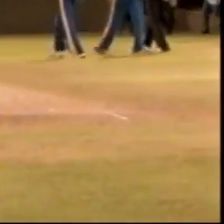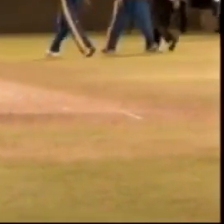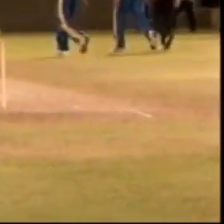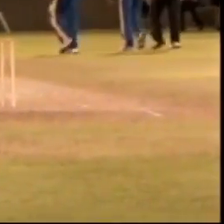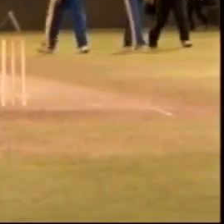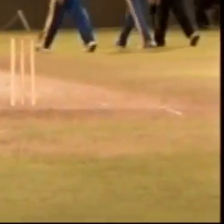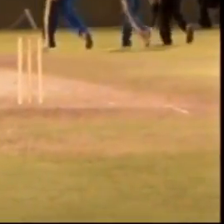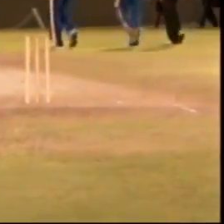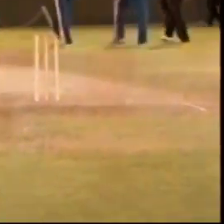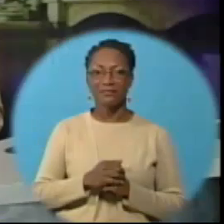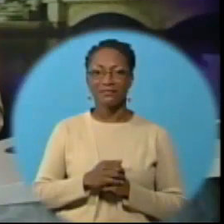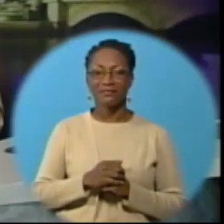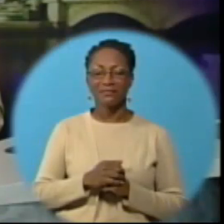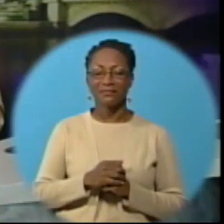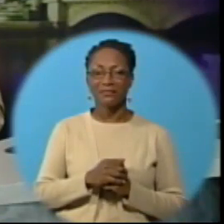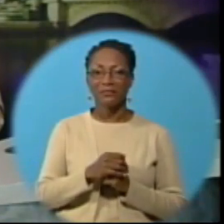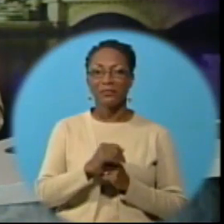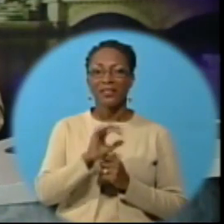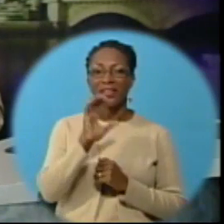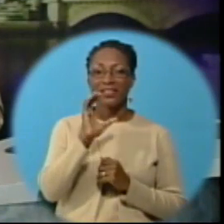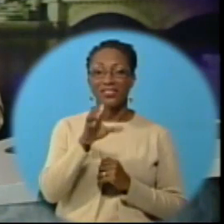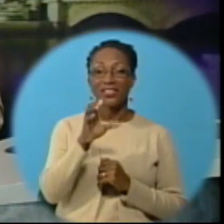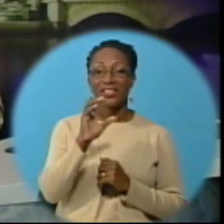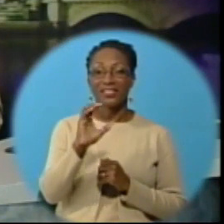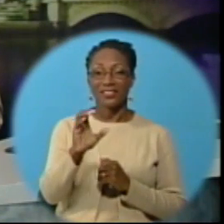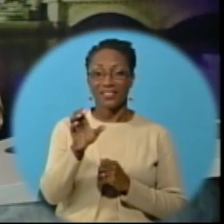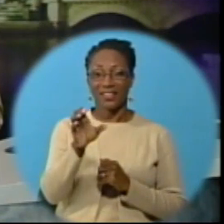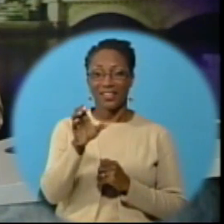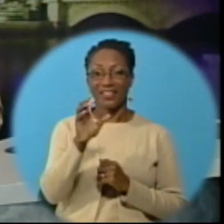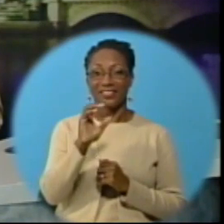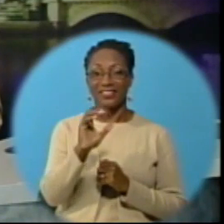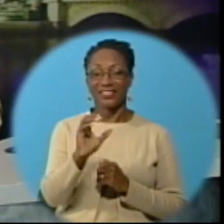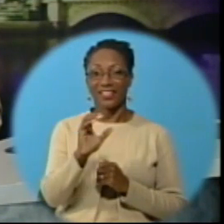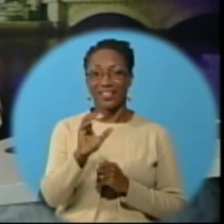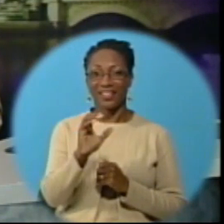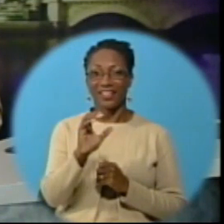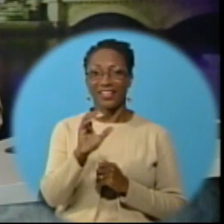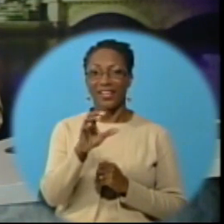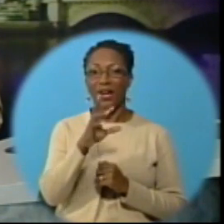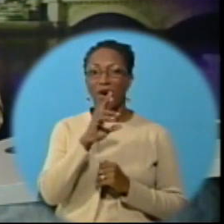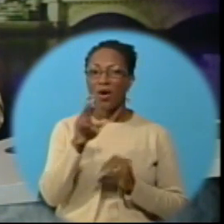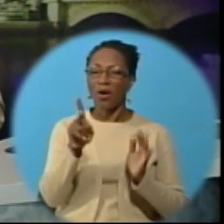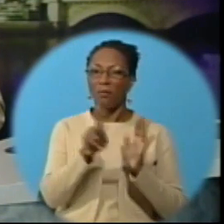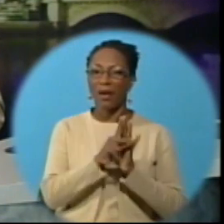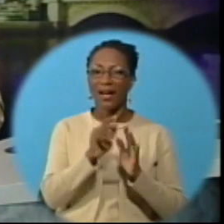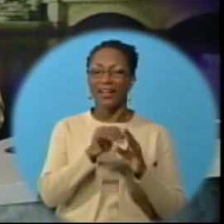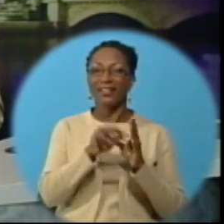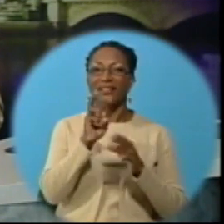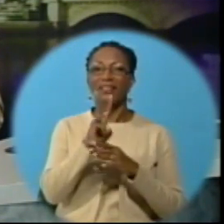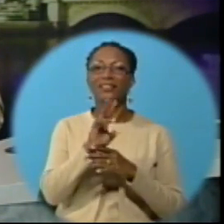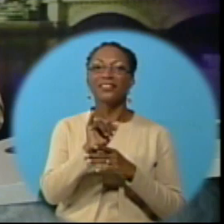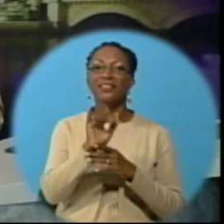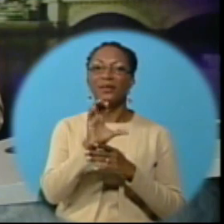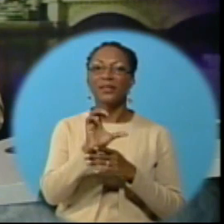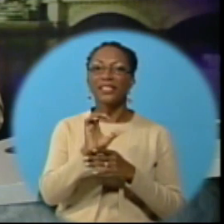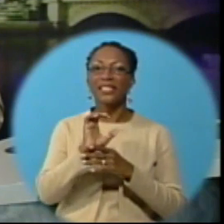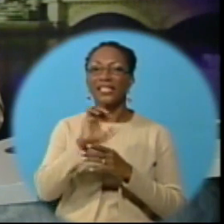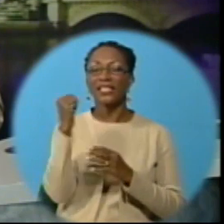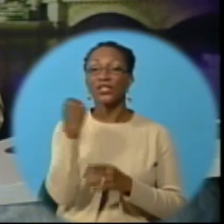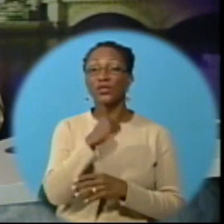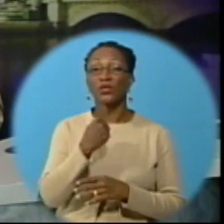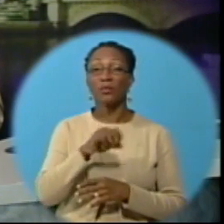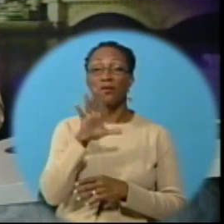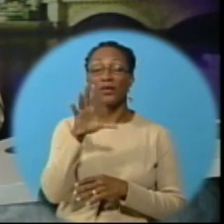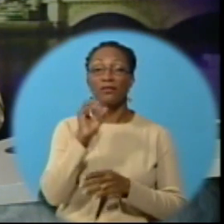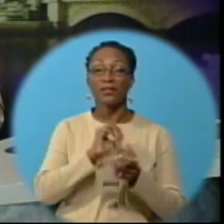CBC Sports. The combined campuses and colleges are back in the WICB Regional Super 50 tournament.